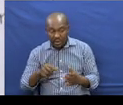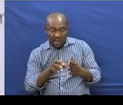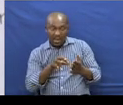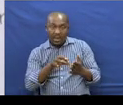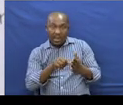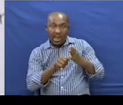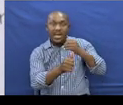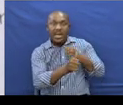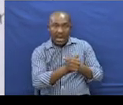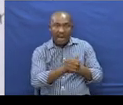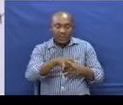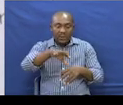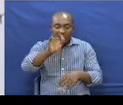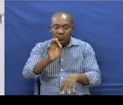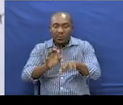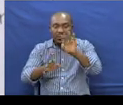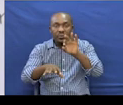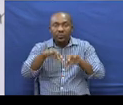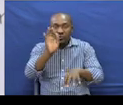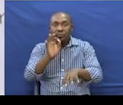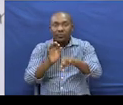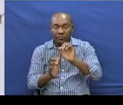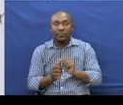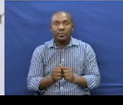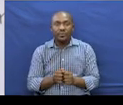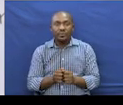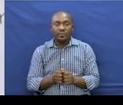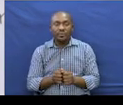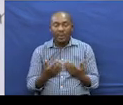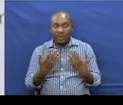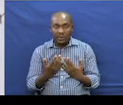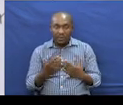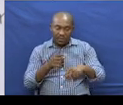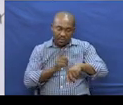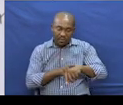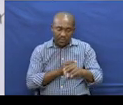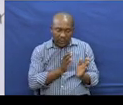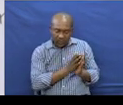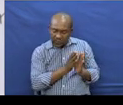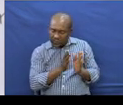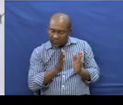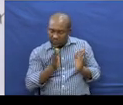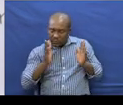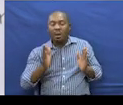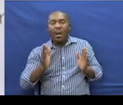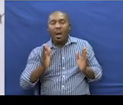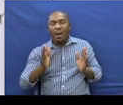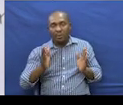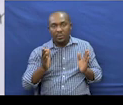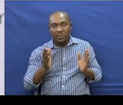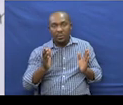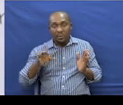and after that period of time, another election has to be called for citizens to involve in election. And